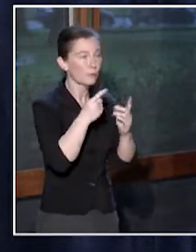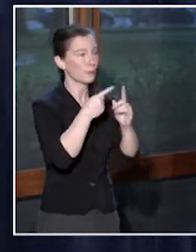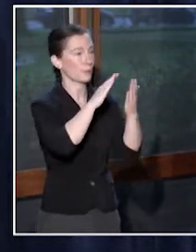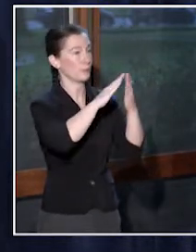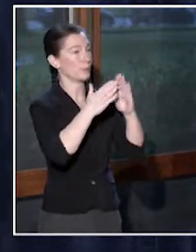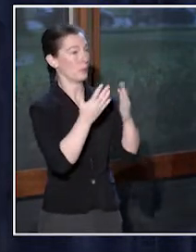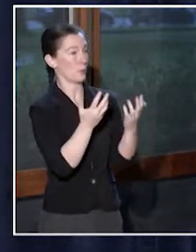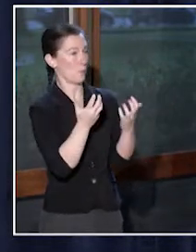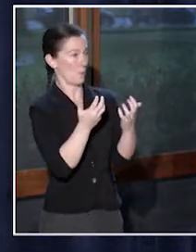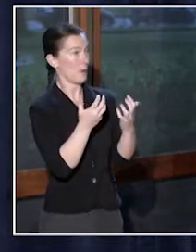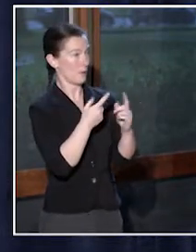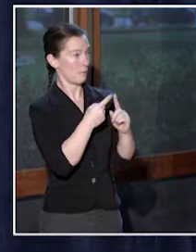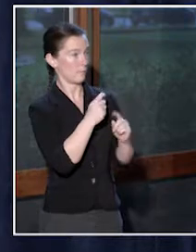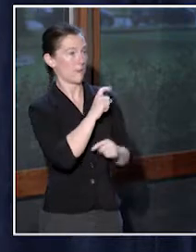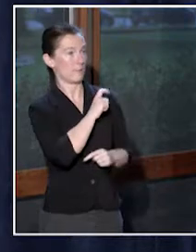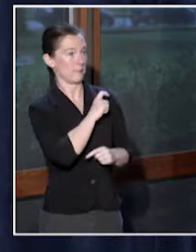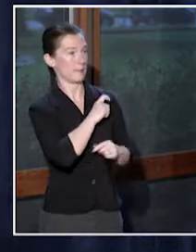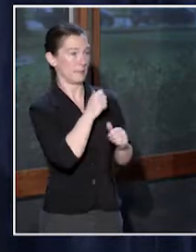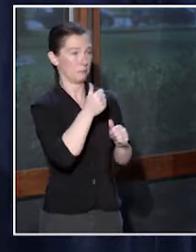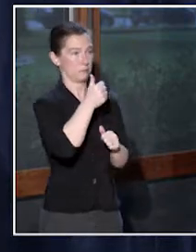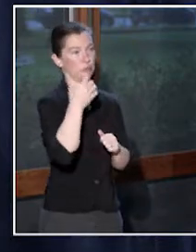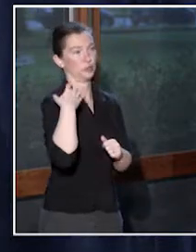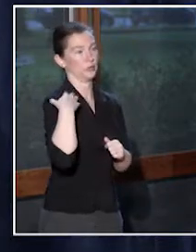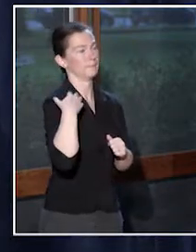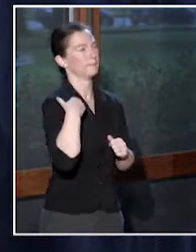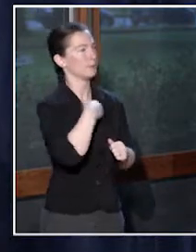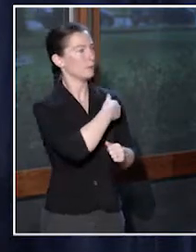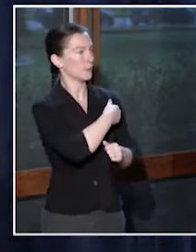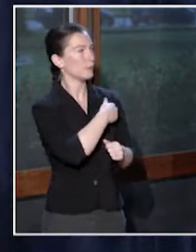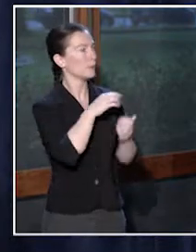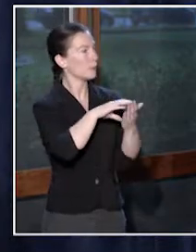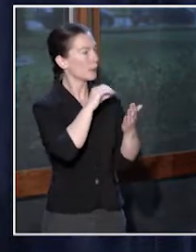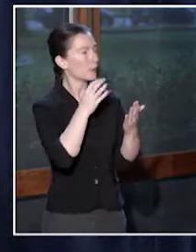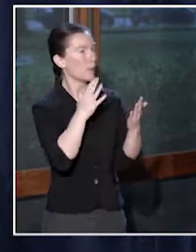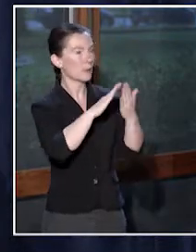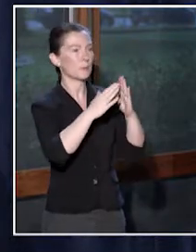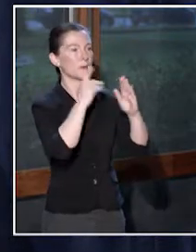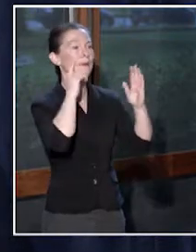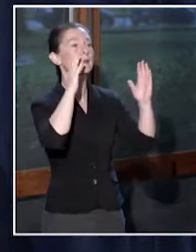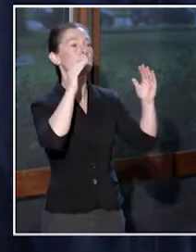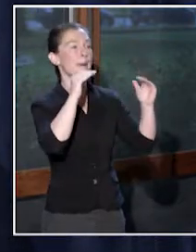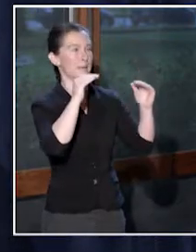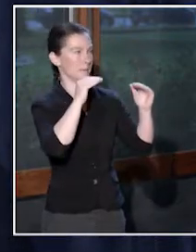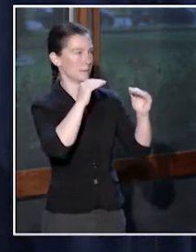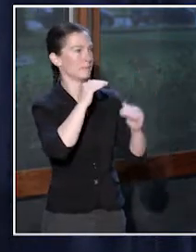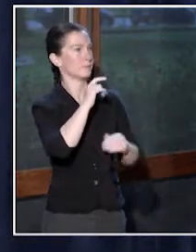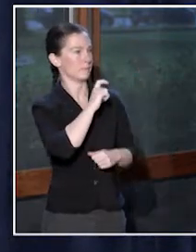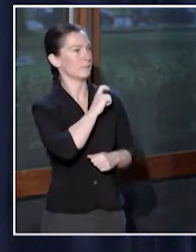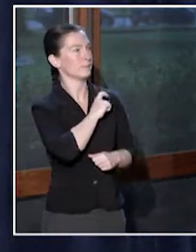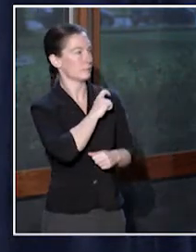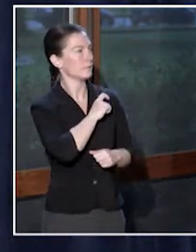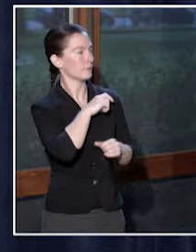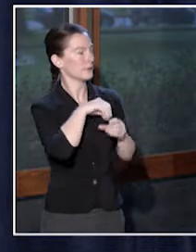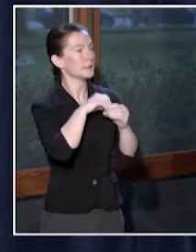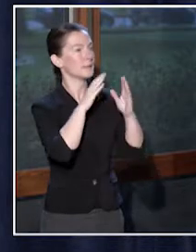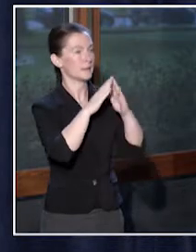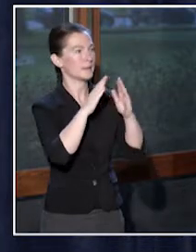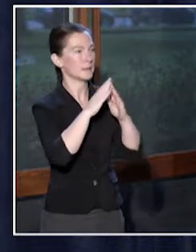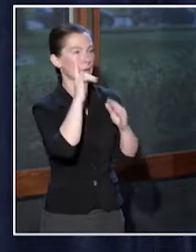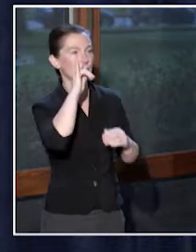in on what the community expected law enforcement in this city to be. Side